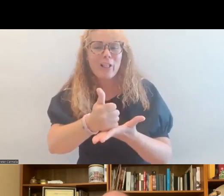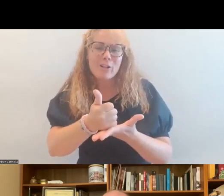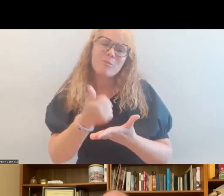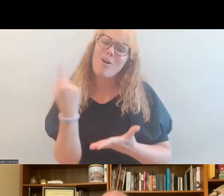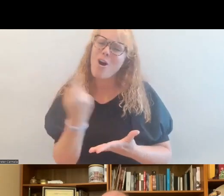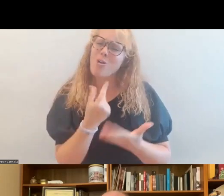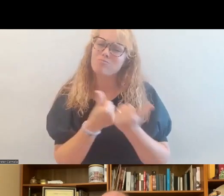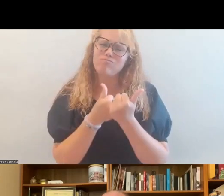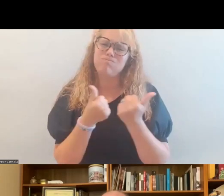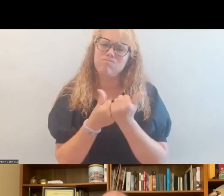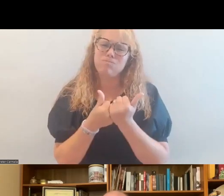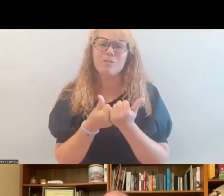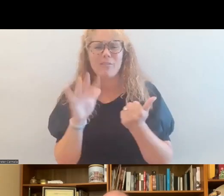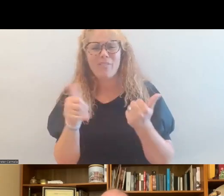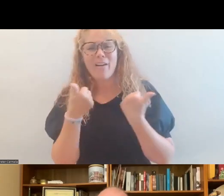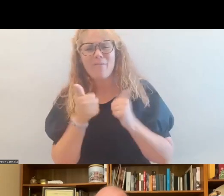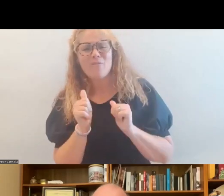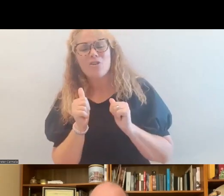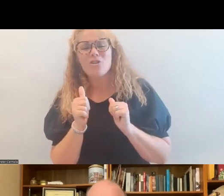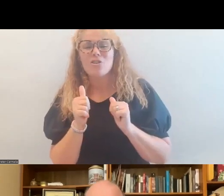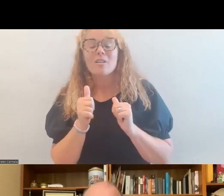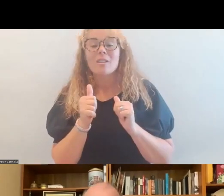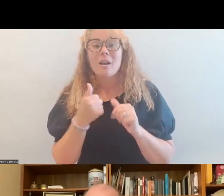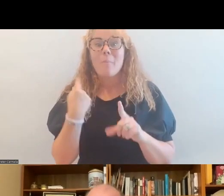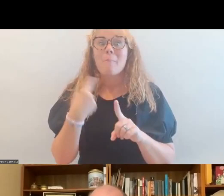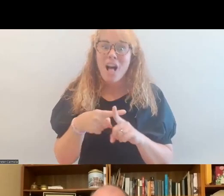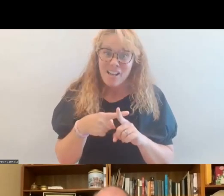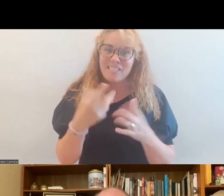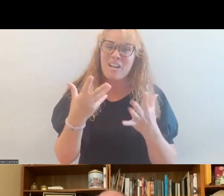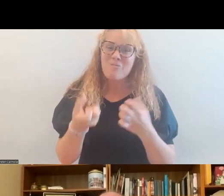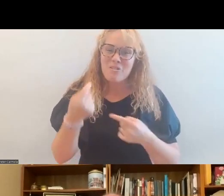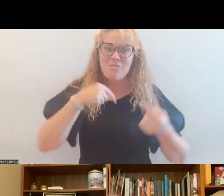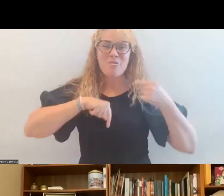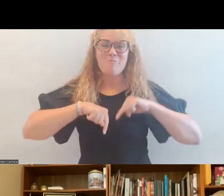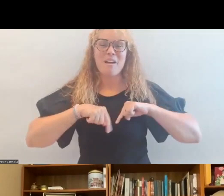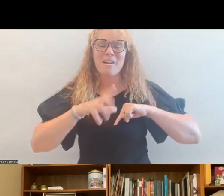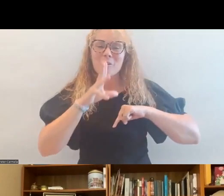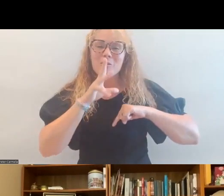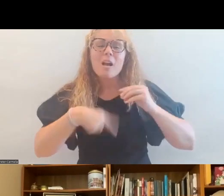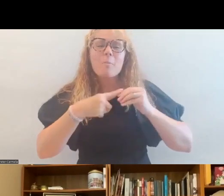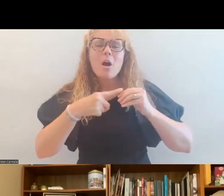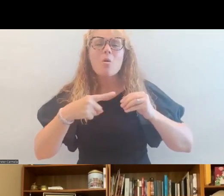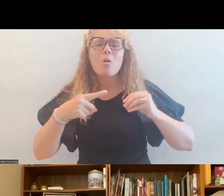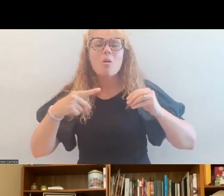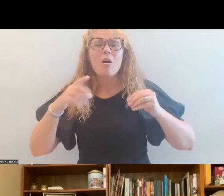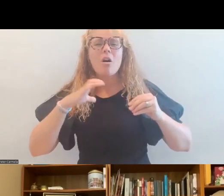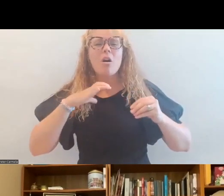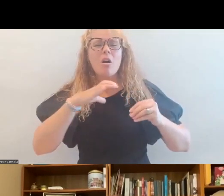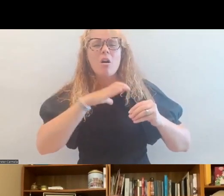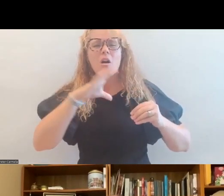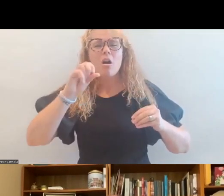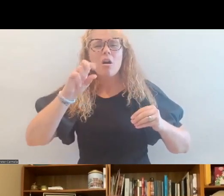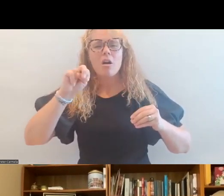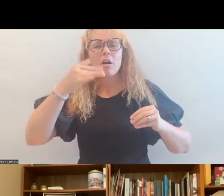so supportive of the effort. In addition, I wanted to go back to talk about the Congregational Recovery